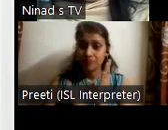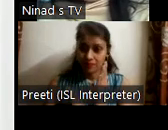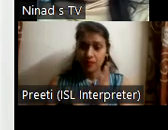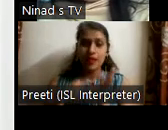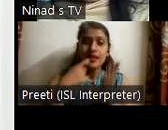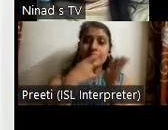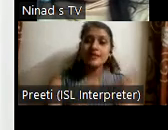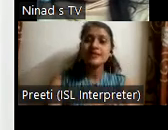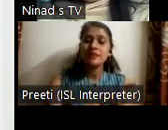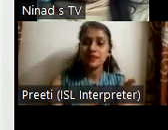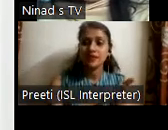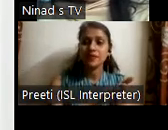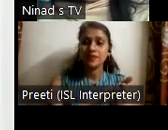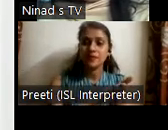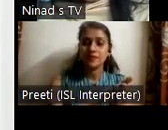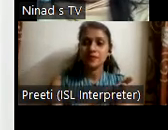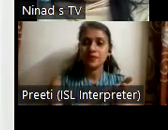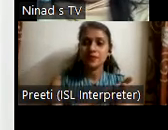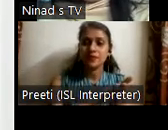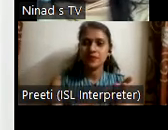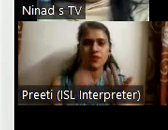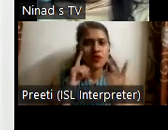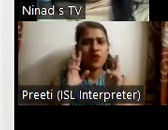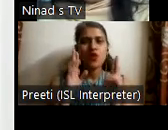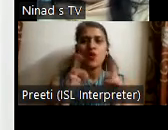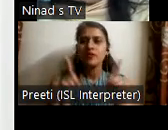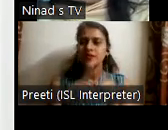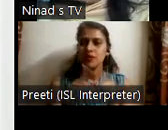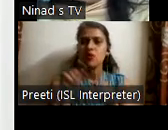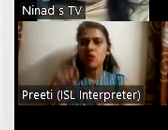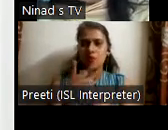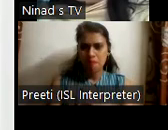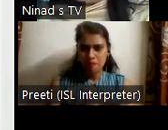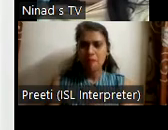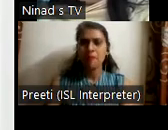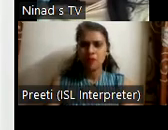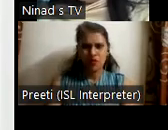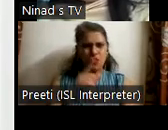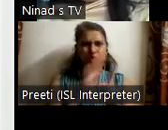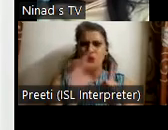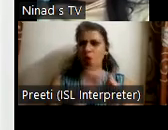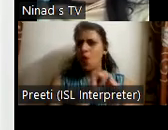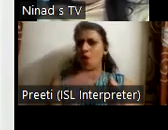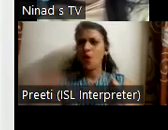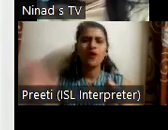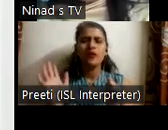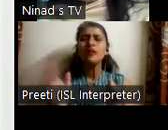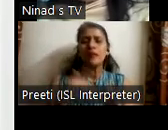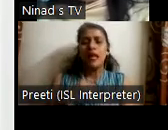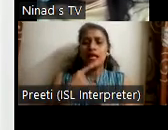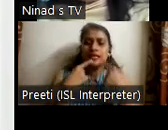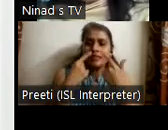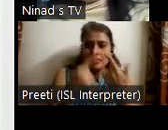in a as human being. You may not, I'm not saying you should bore everyone, but I'm just saying